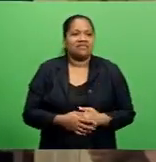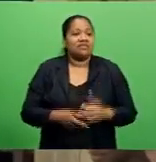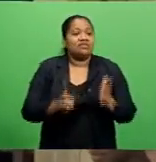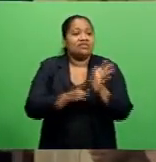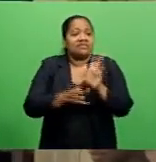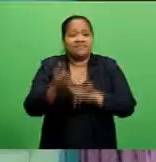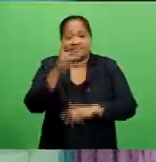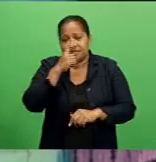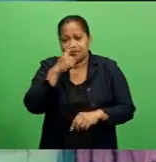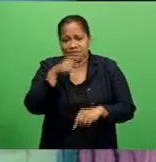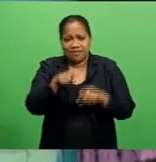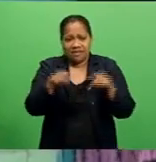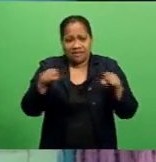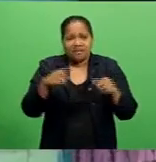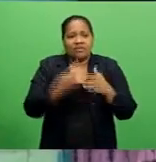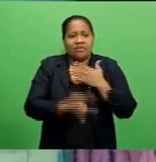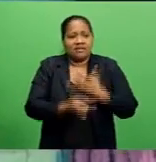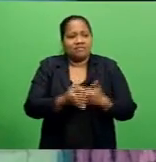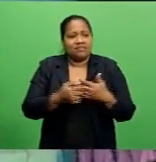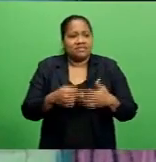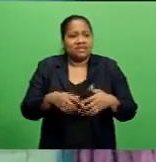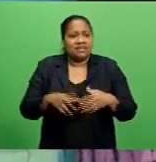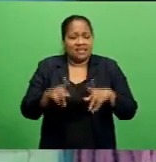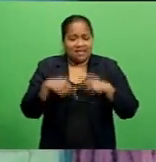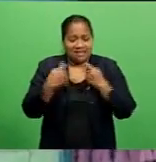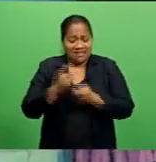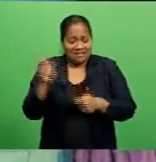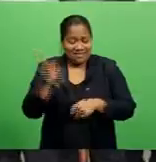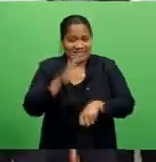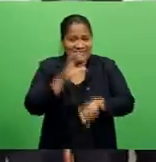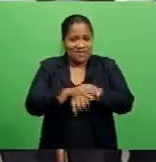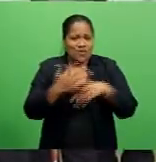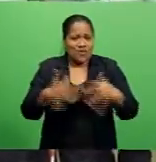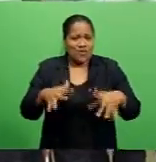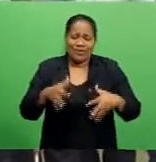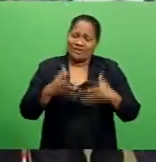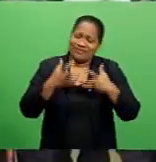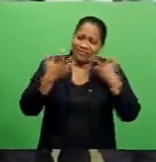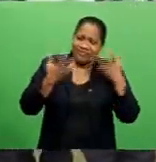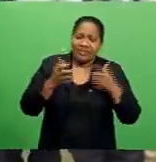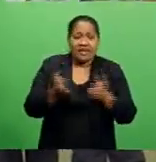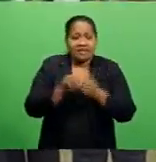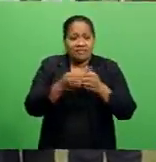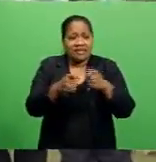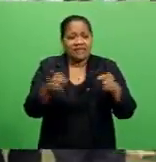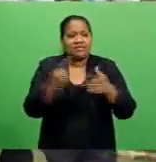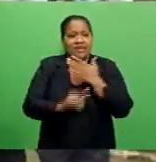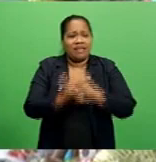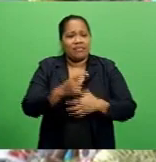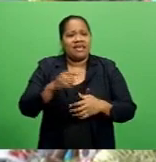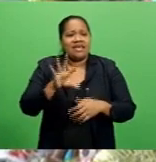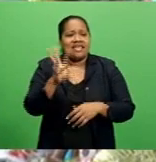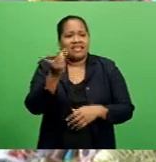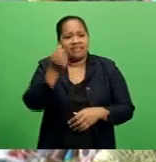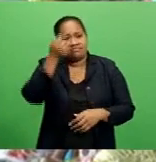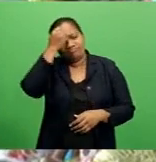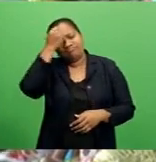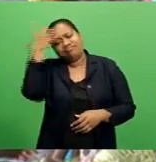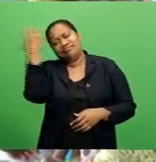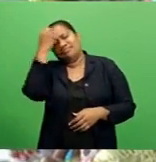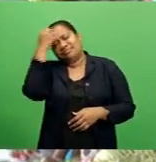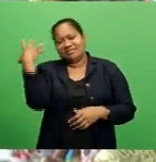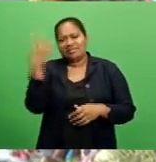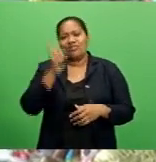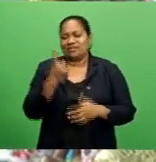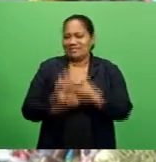the Fiji Police Band has been refreshing, and for many, it made them forget for a while the struggles and hardship at hand as they continue